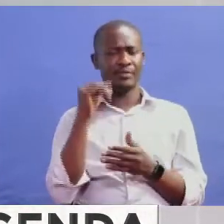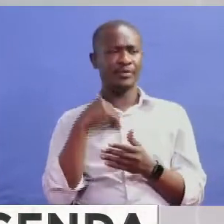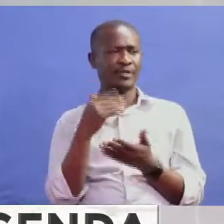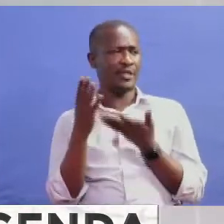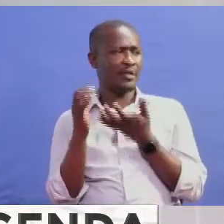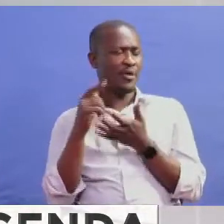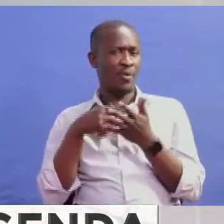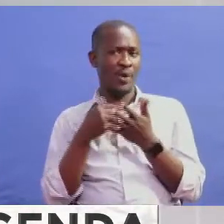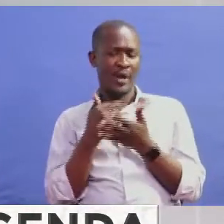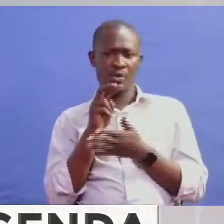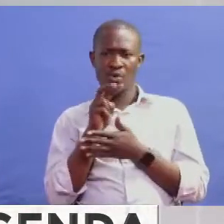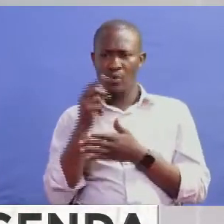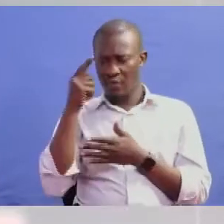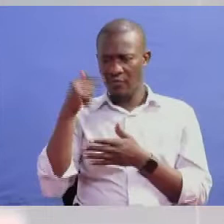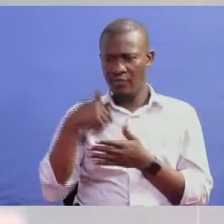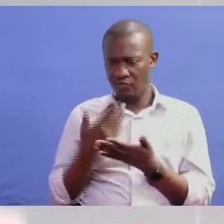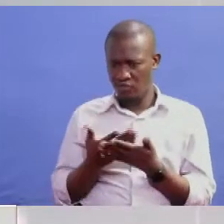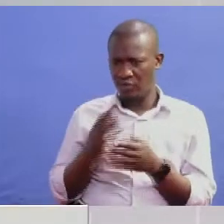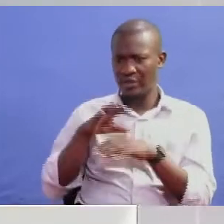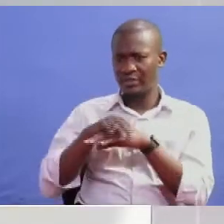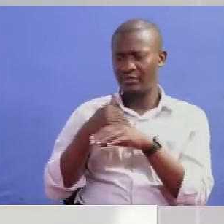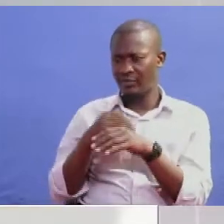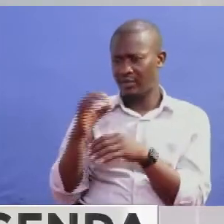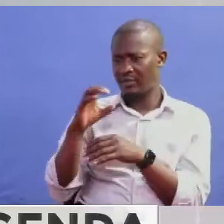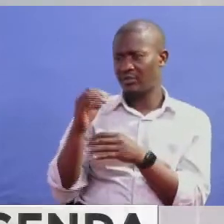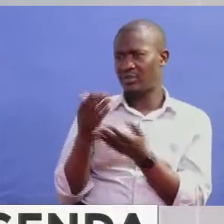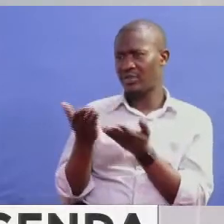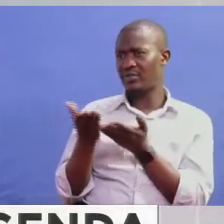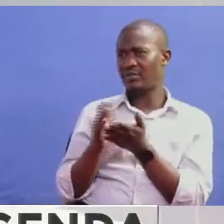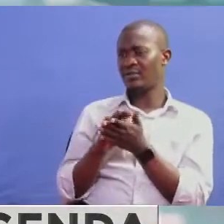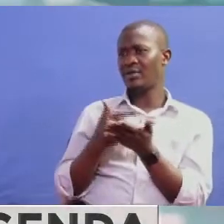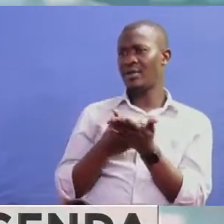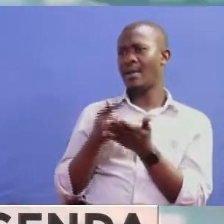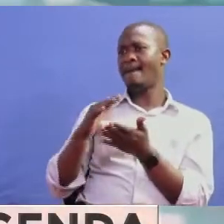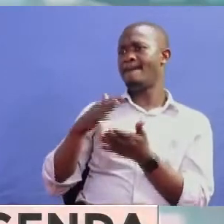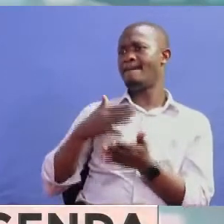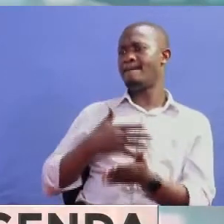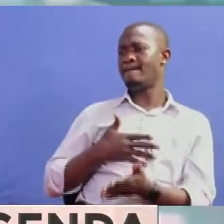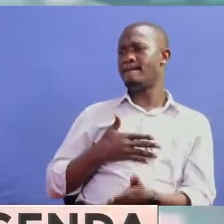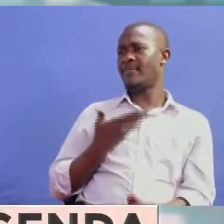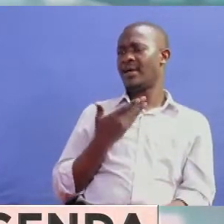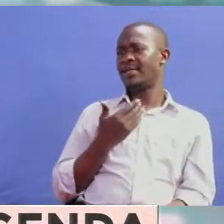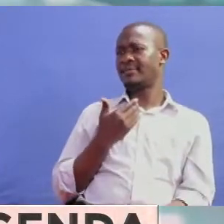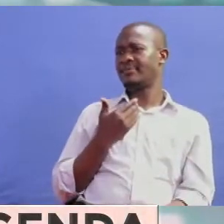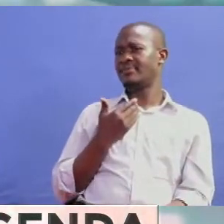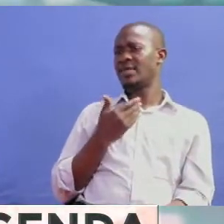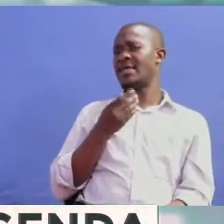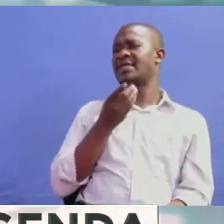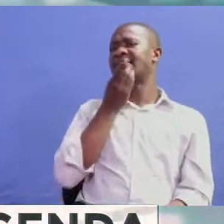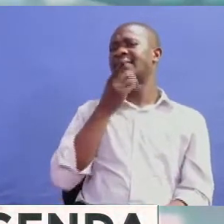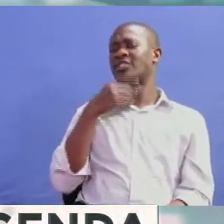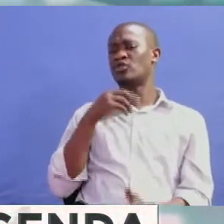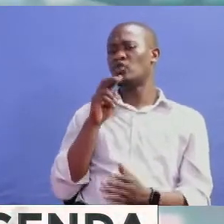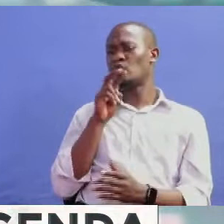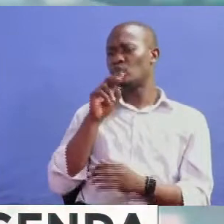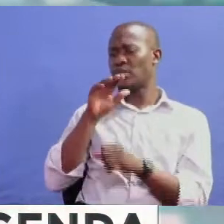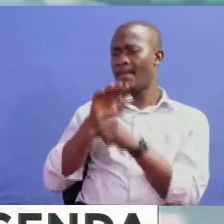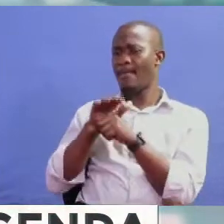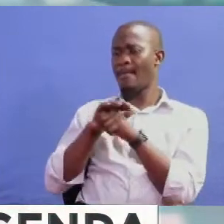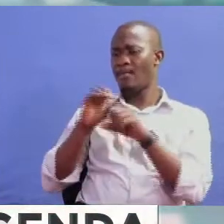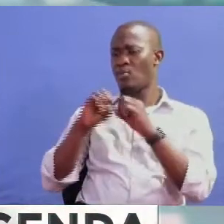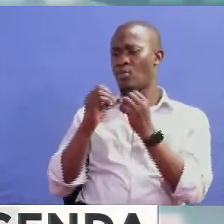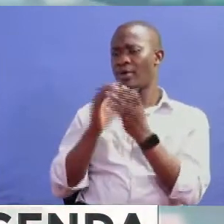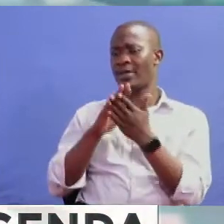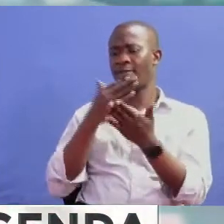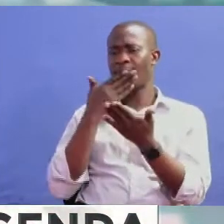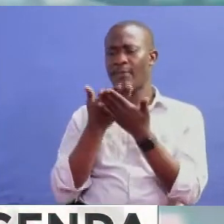What are you looking to achieve with Customer Service Week? My desire is to see more organization appreciating